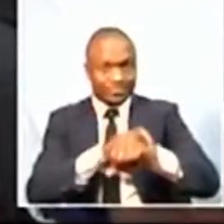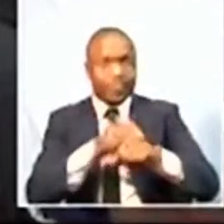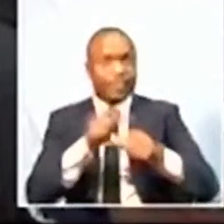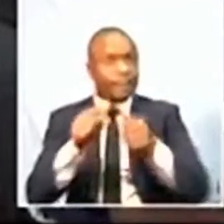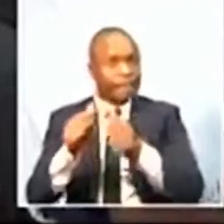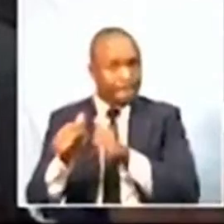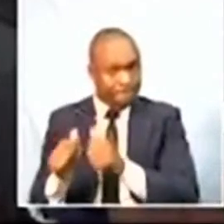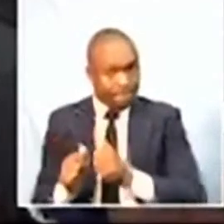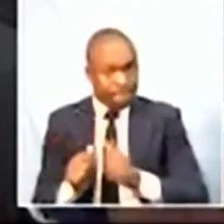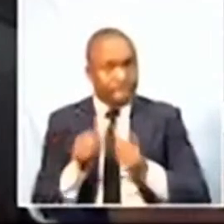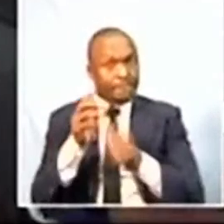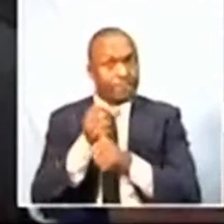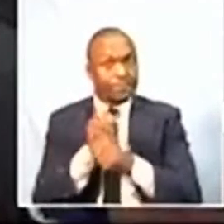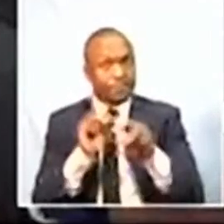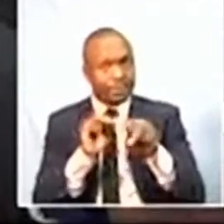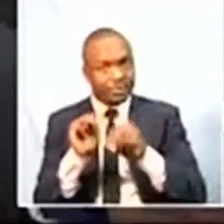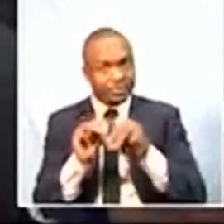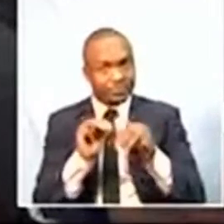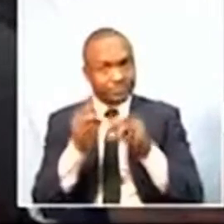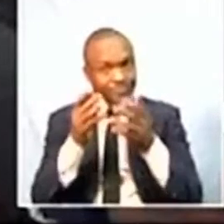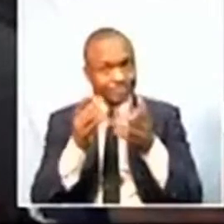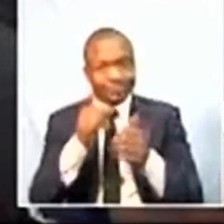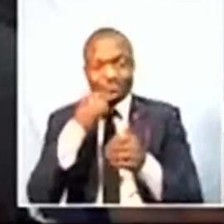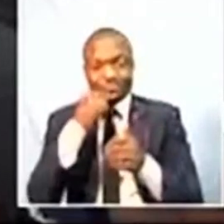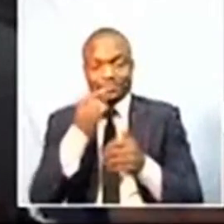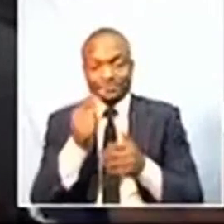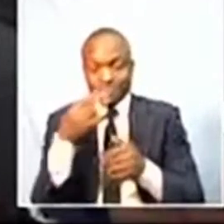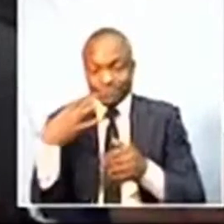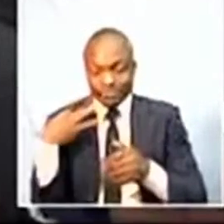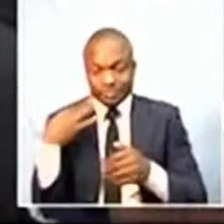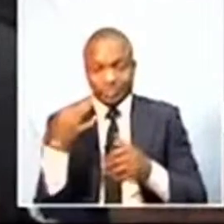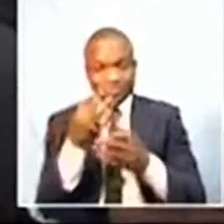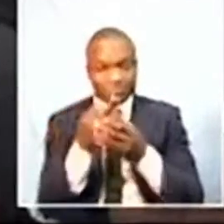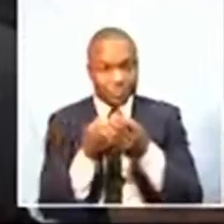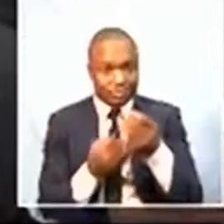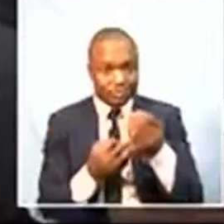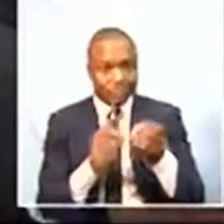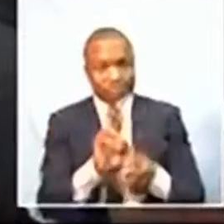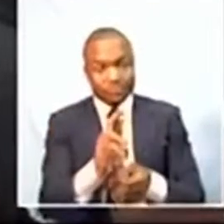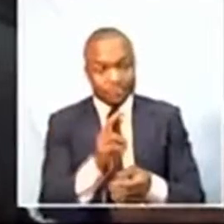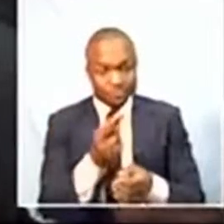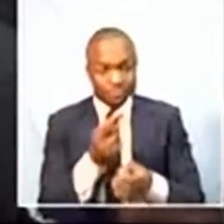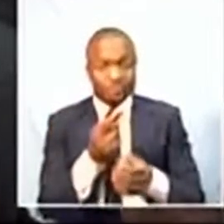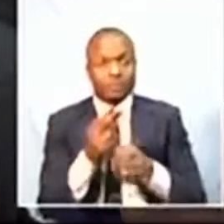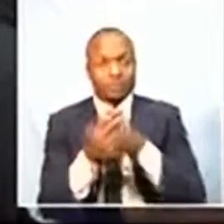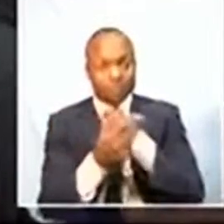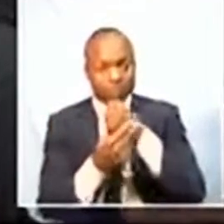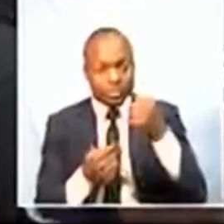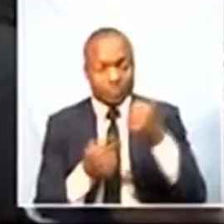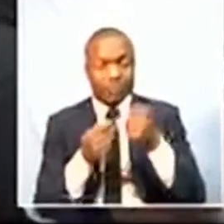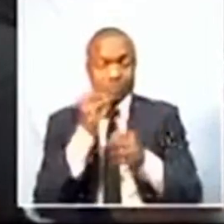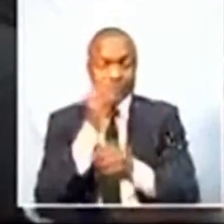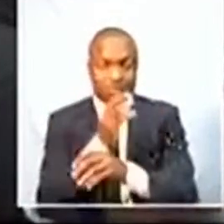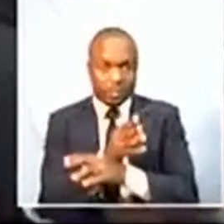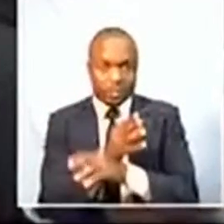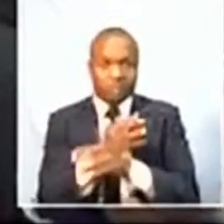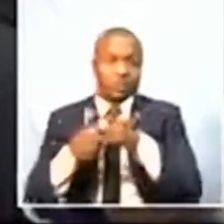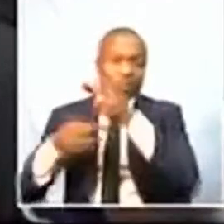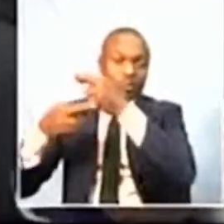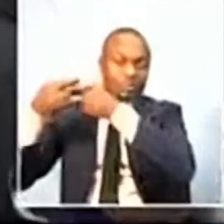taken. Management wishes to state that the application forms were retrieved from the bank and are available for